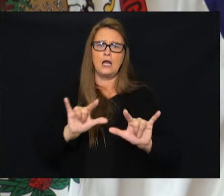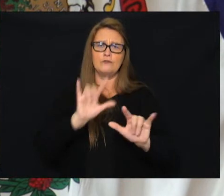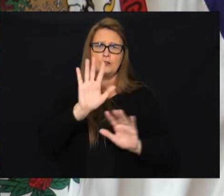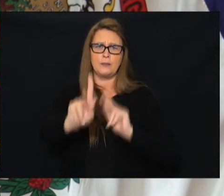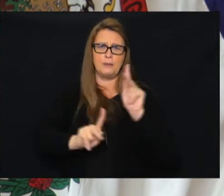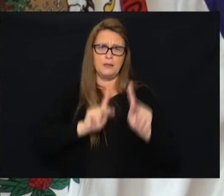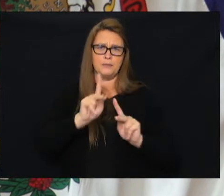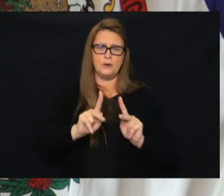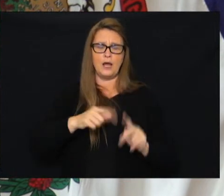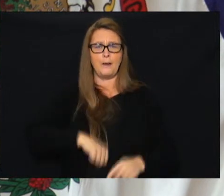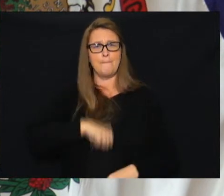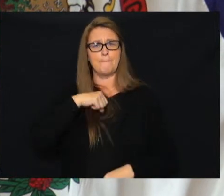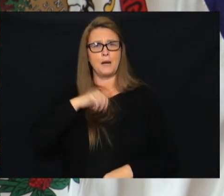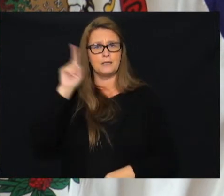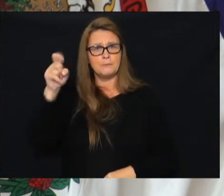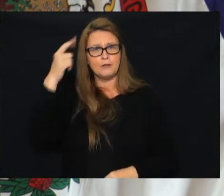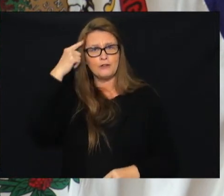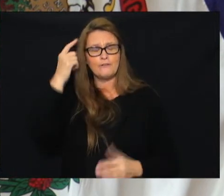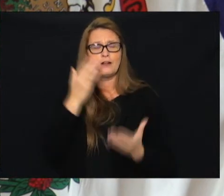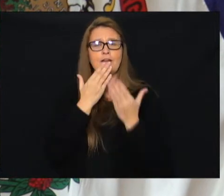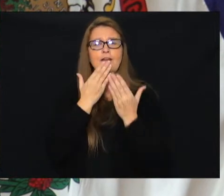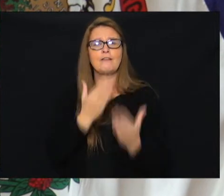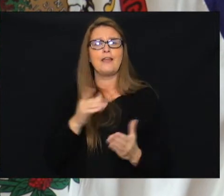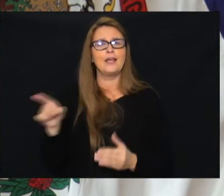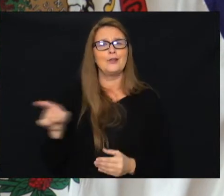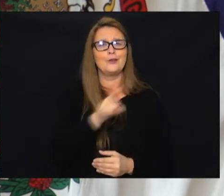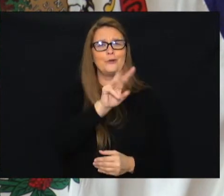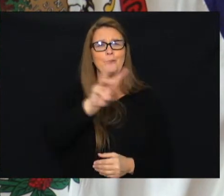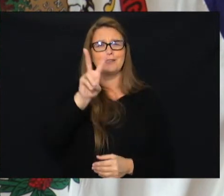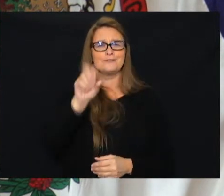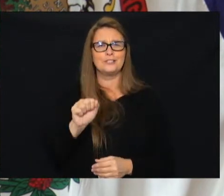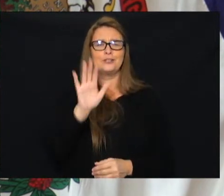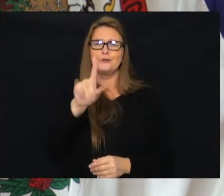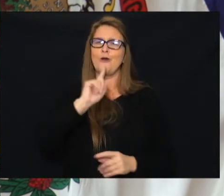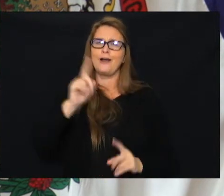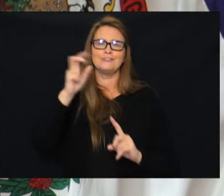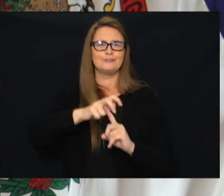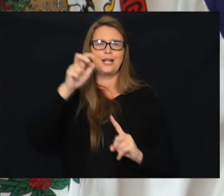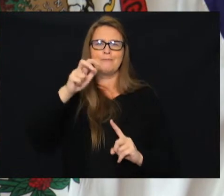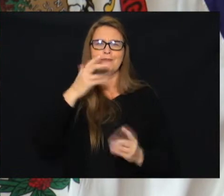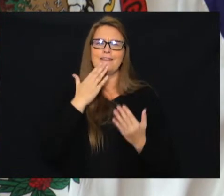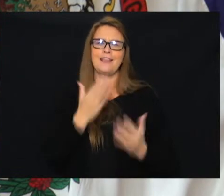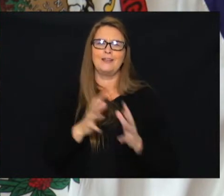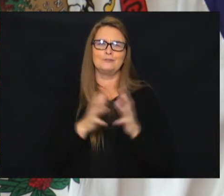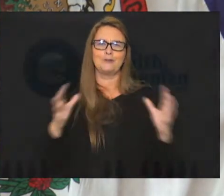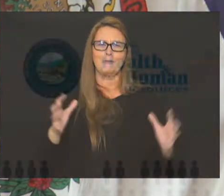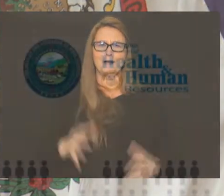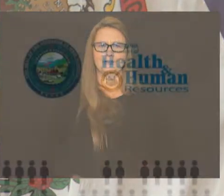governor, and I thank you, West Virginians. You're the best of the best of the best. So thank you so much.